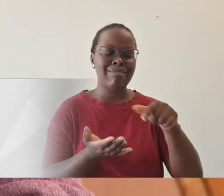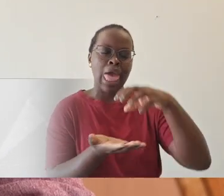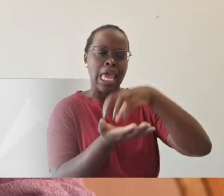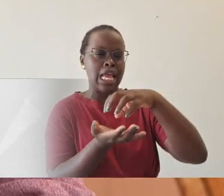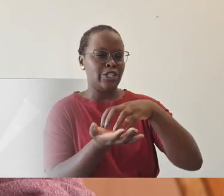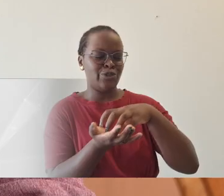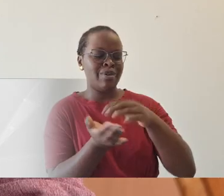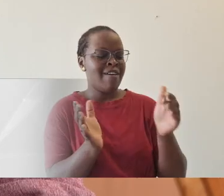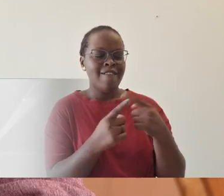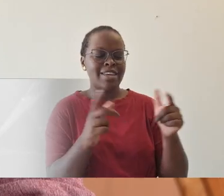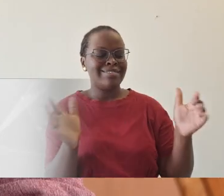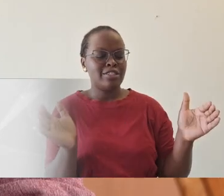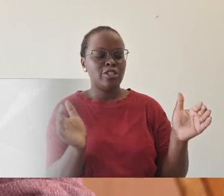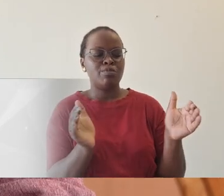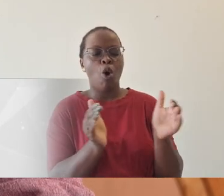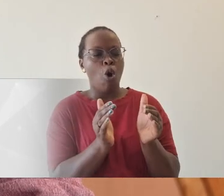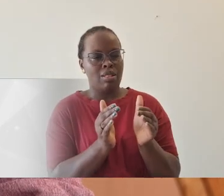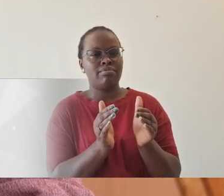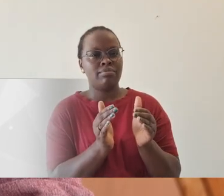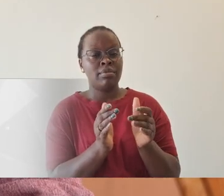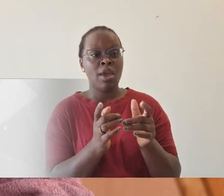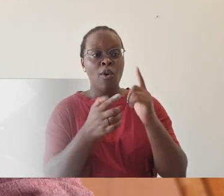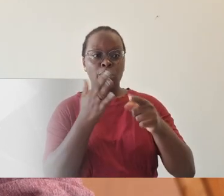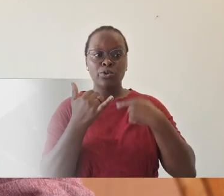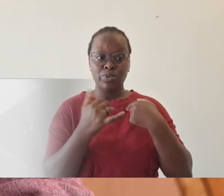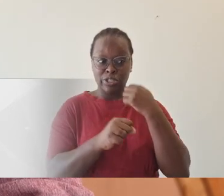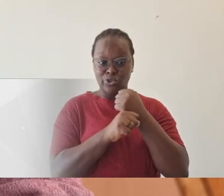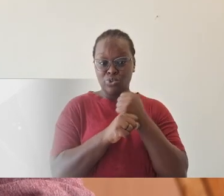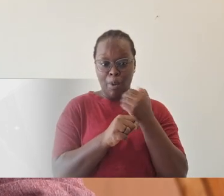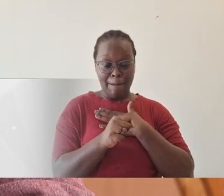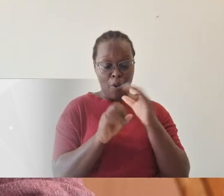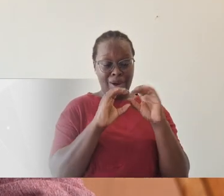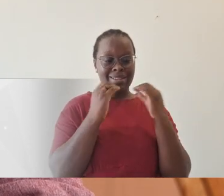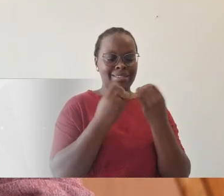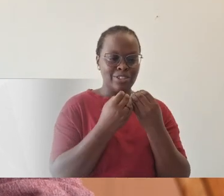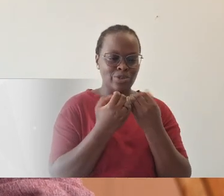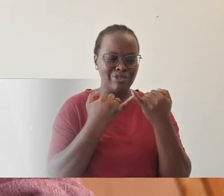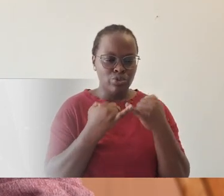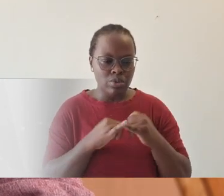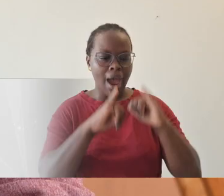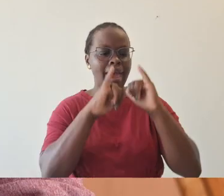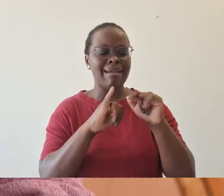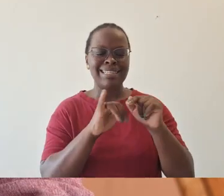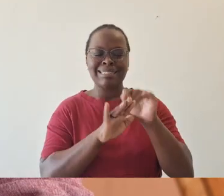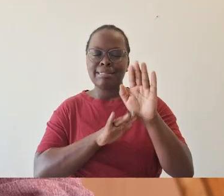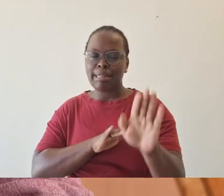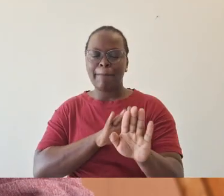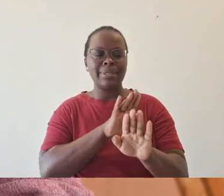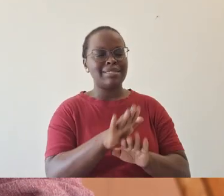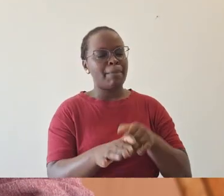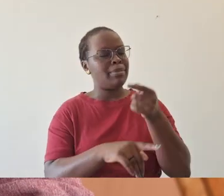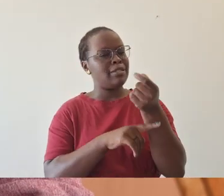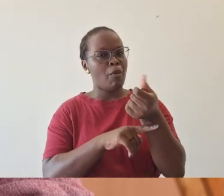scale. And what we're doing is different tests. And we are cognizant that at this stage, we need to make